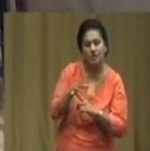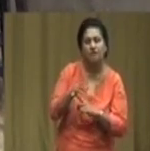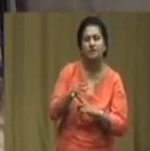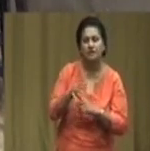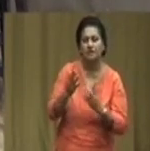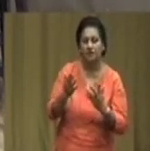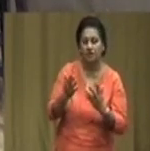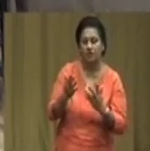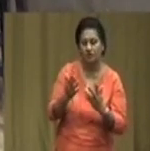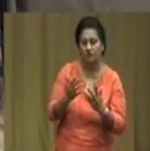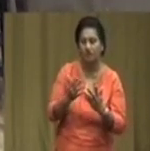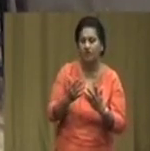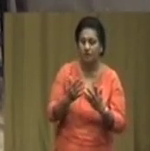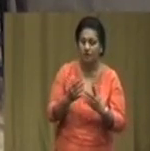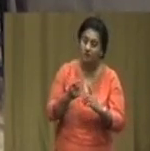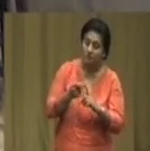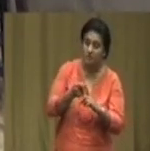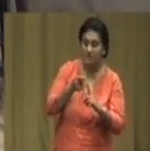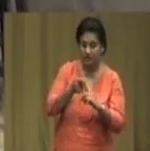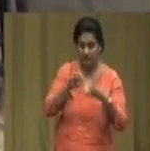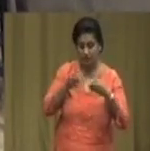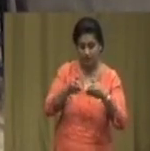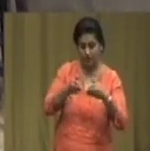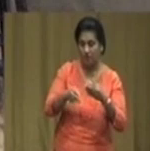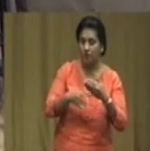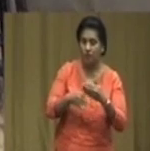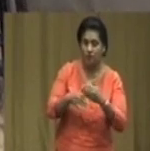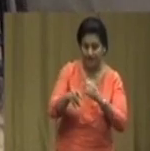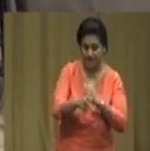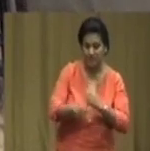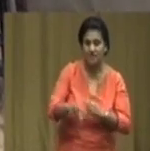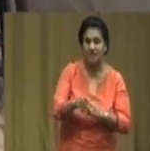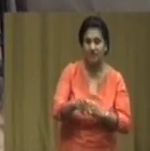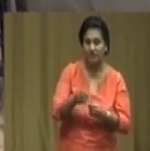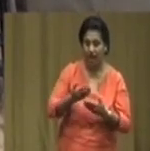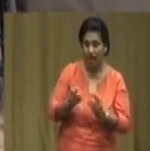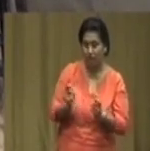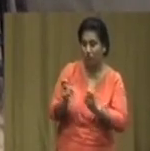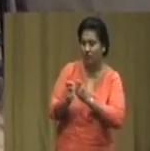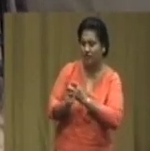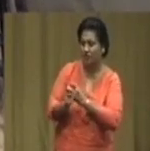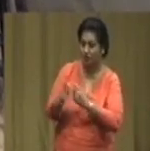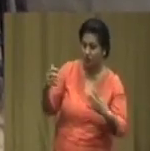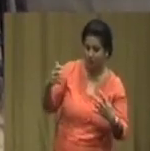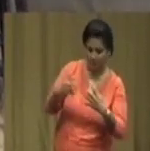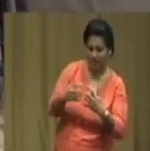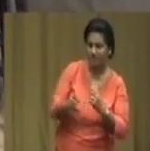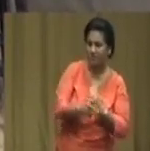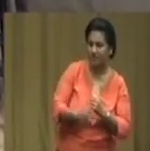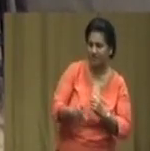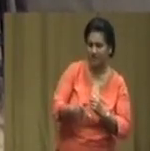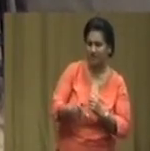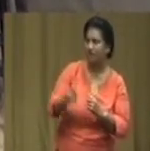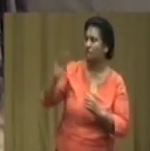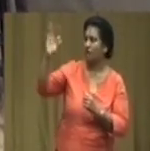specifically with regards to our work in the Pacific region in terms of how we recontextualize the work for the region. And I think that is a